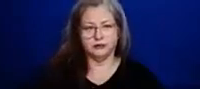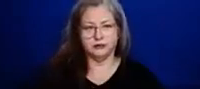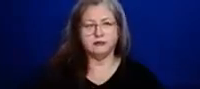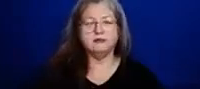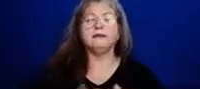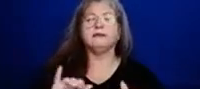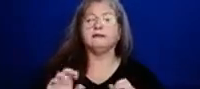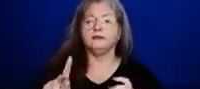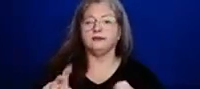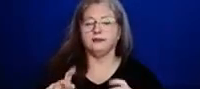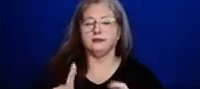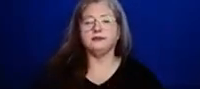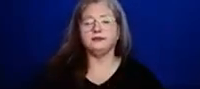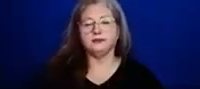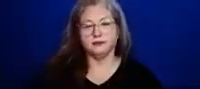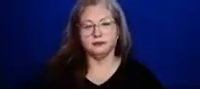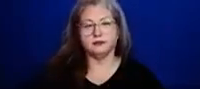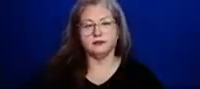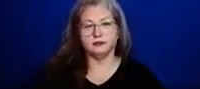Okay.